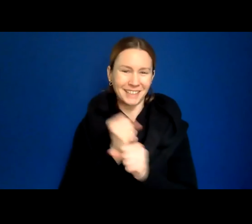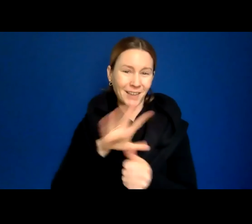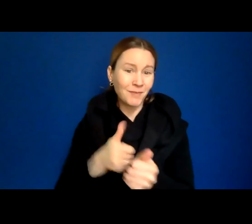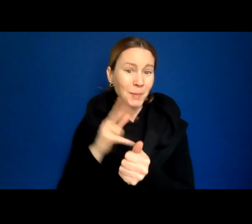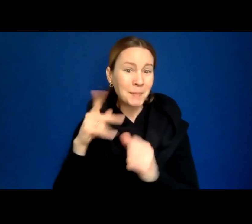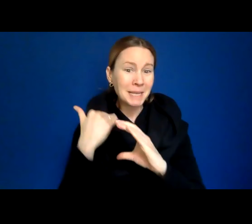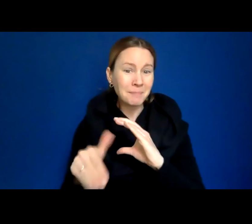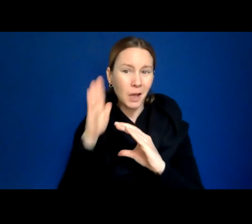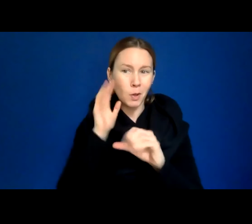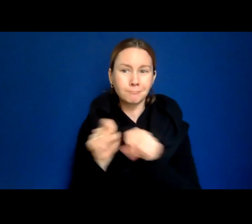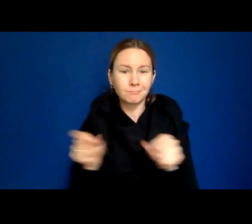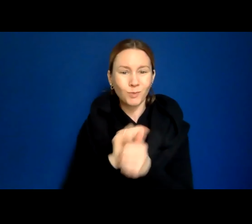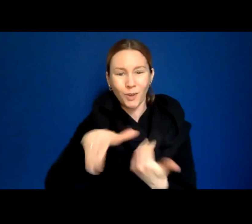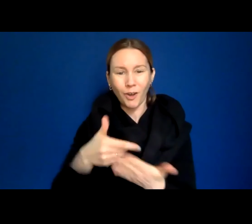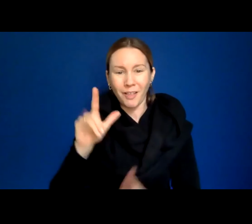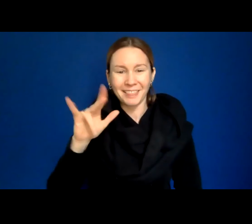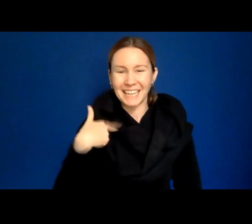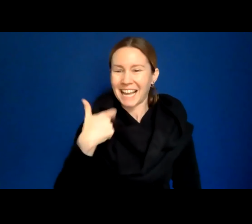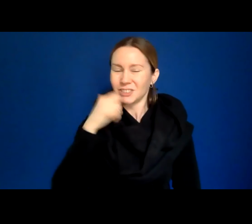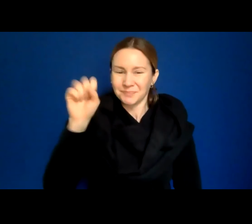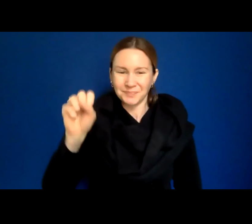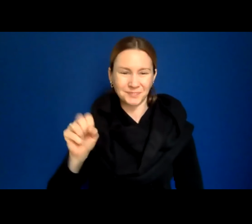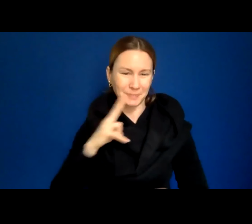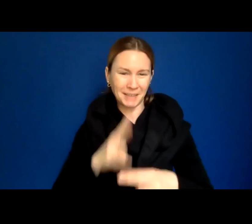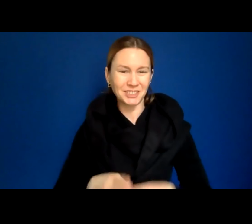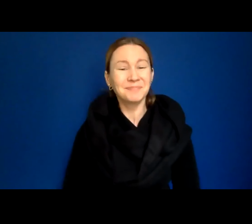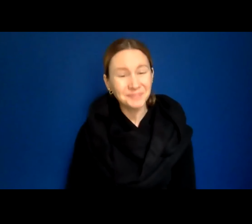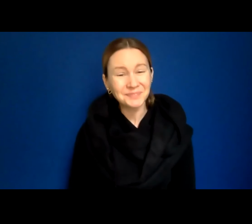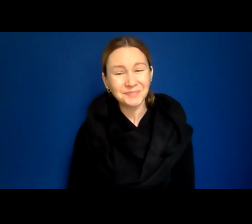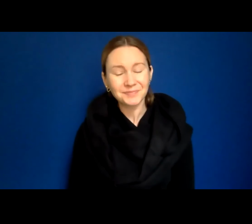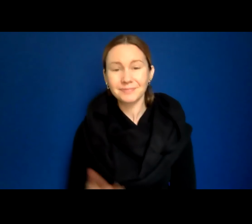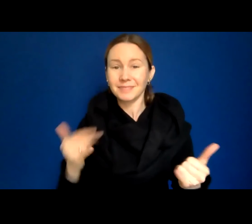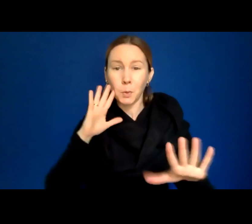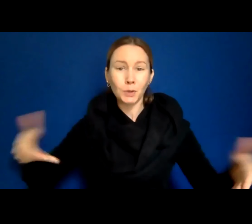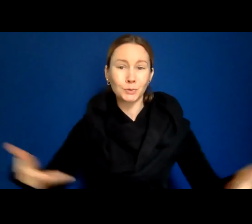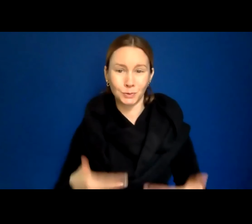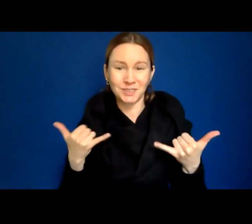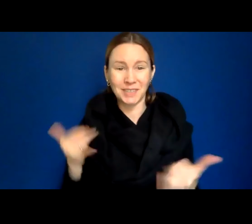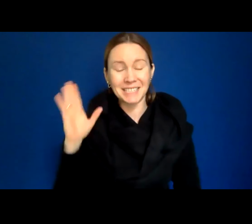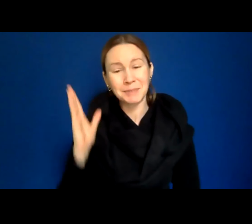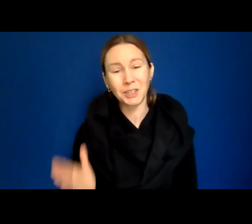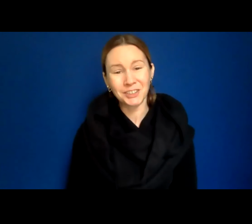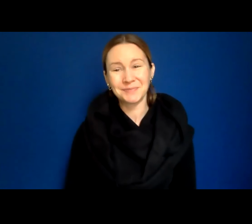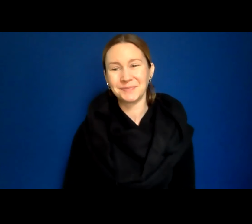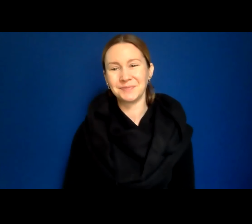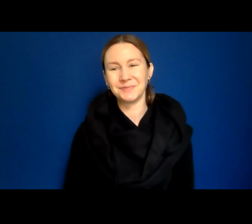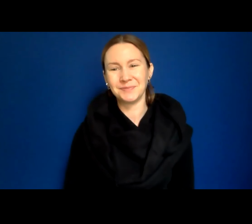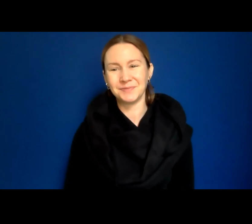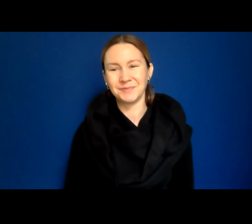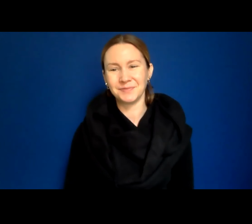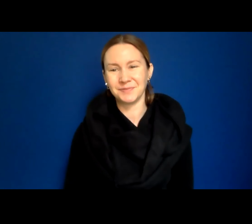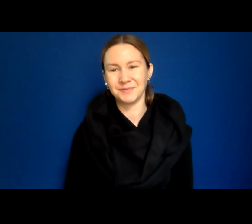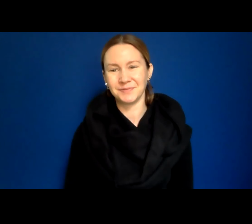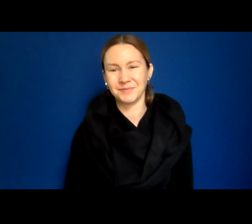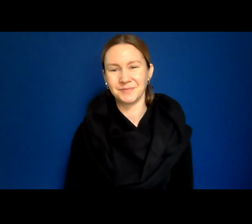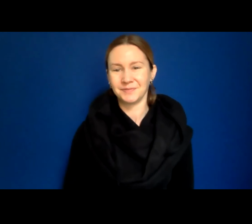email with all the links that I've just mentioned. So I'd like to introduce today's speakers. Dr.